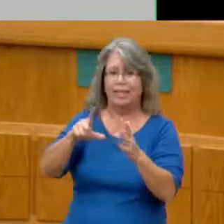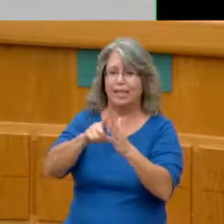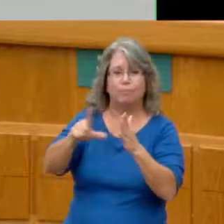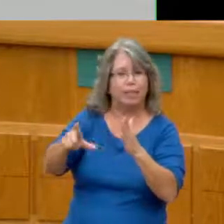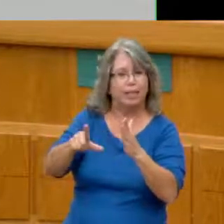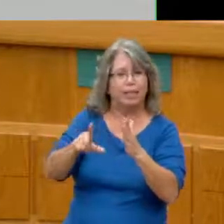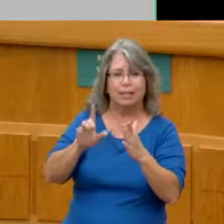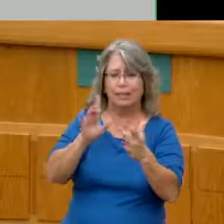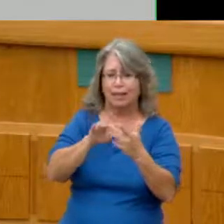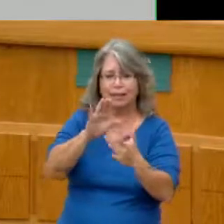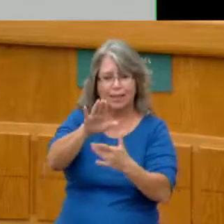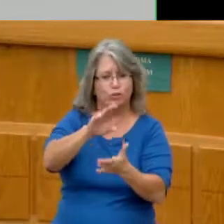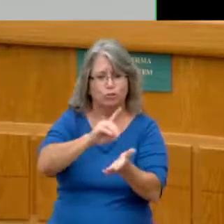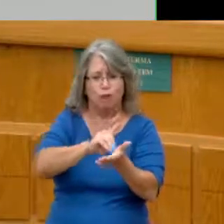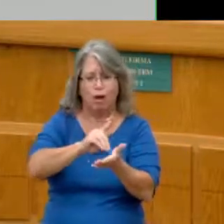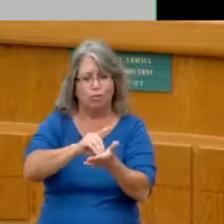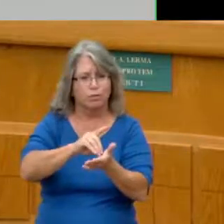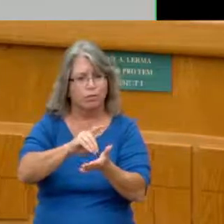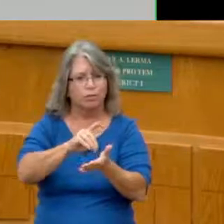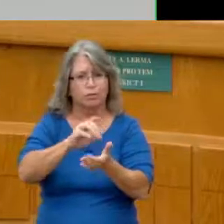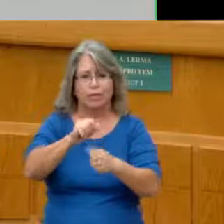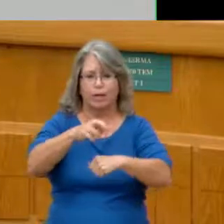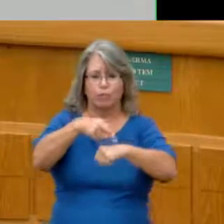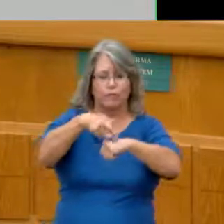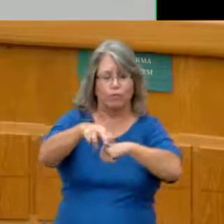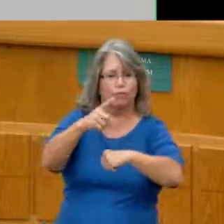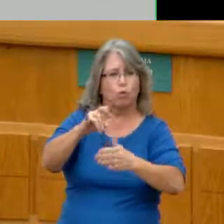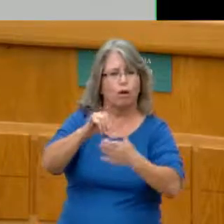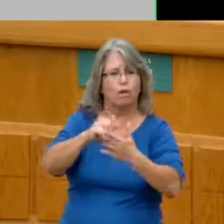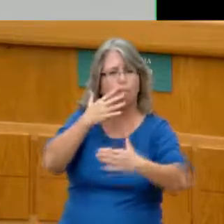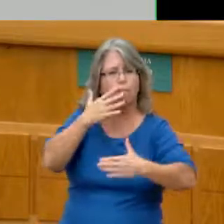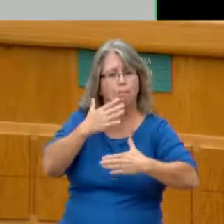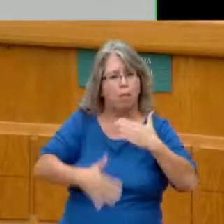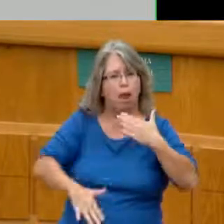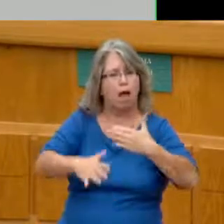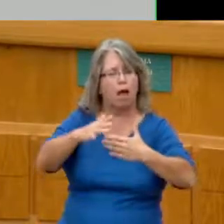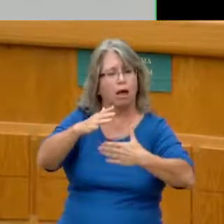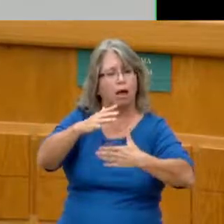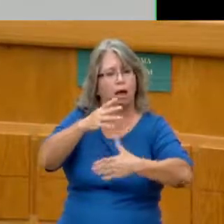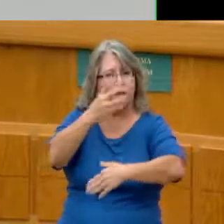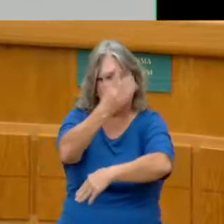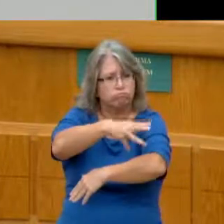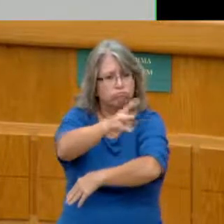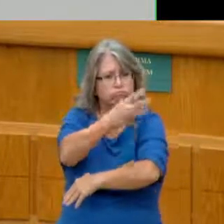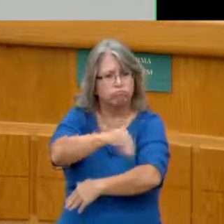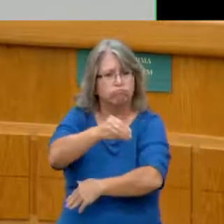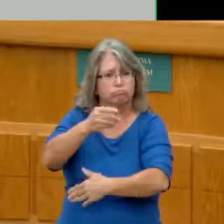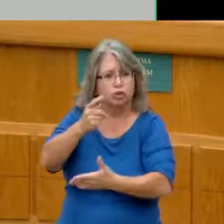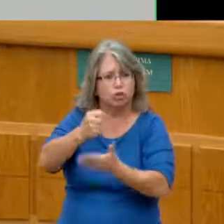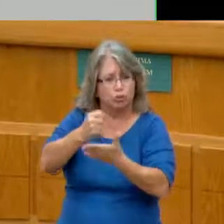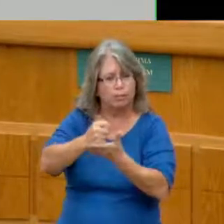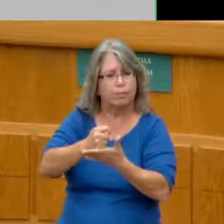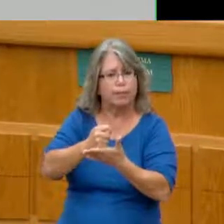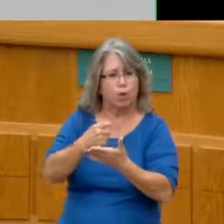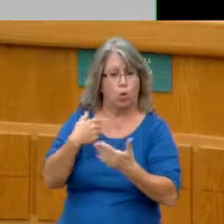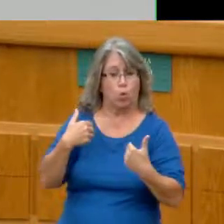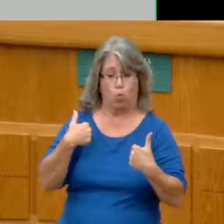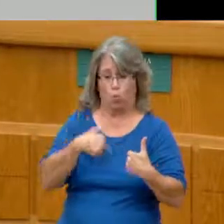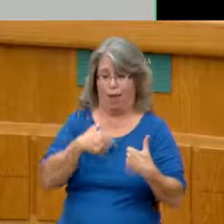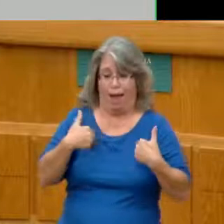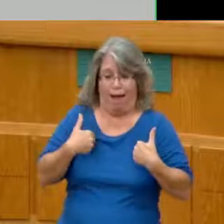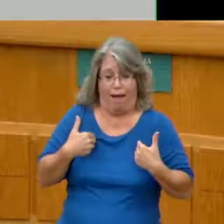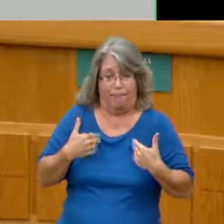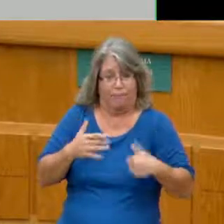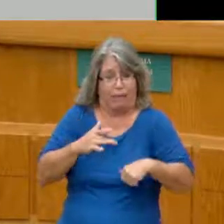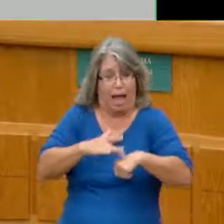your doctor. They can set you up with that. The monoclonal antibodies is a special thing that we have access to here in our community in the Coastal